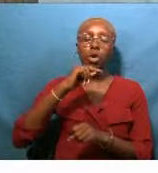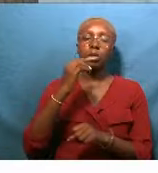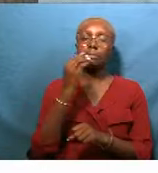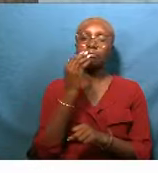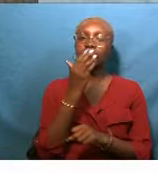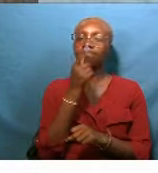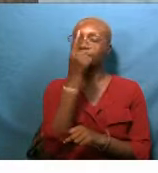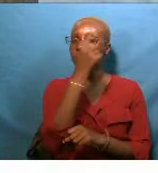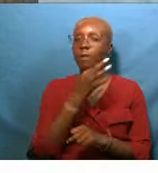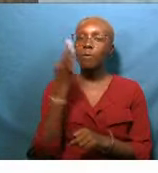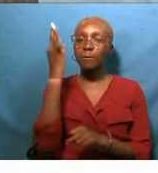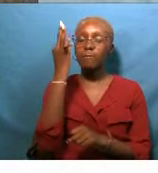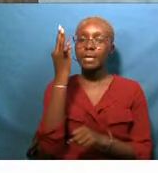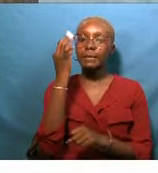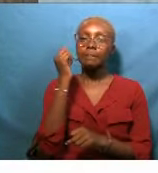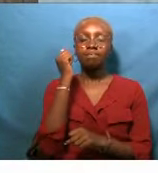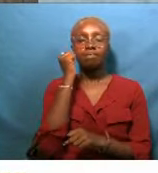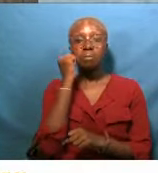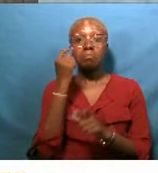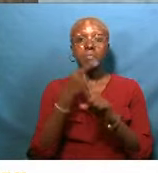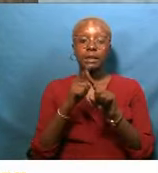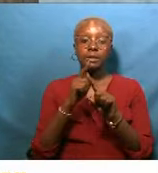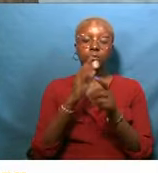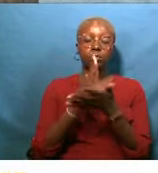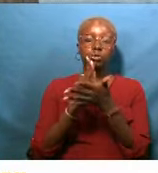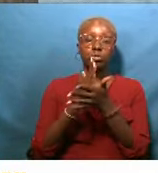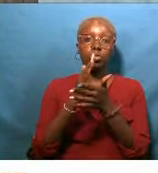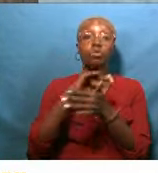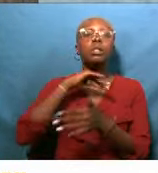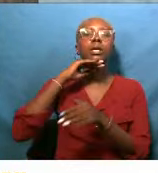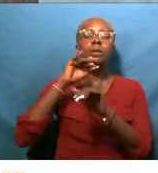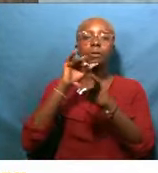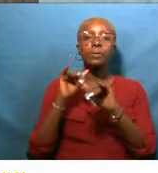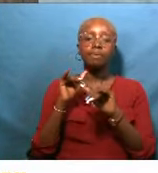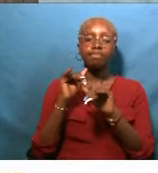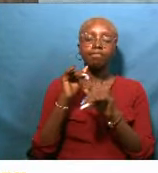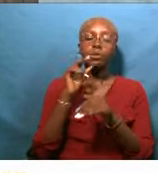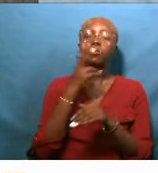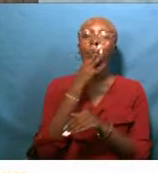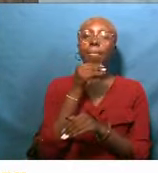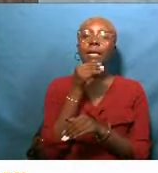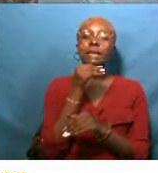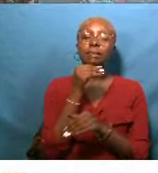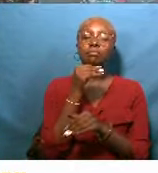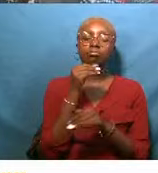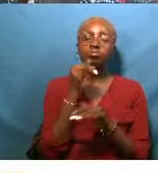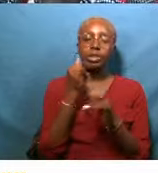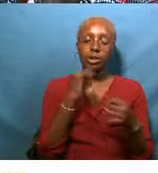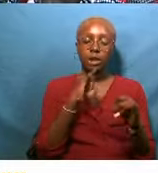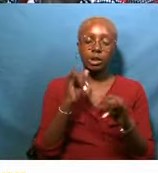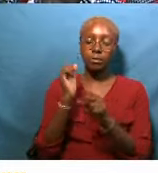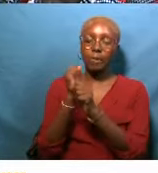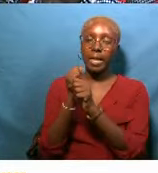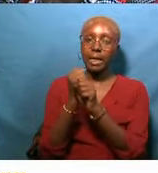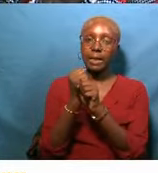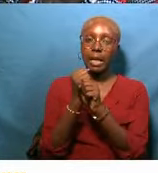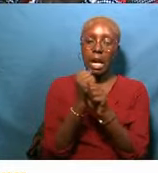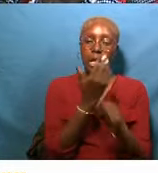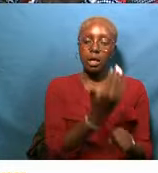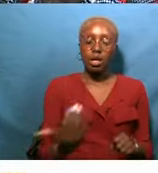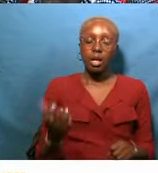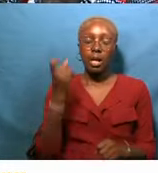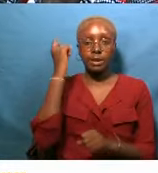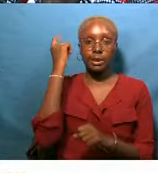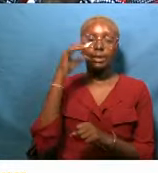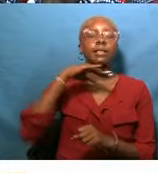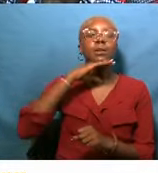So this man was struggling to make her daughters understand the death of her mother. Very, very painful. And